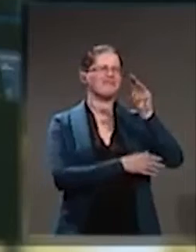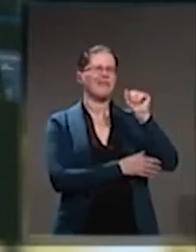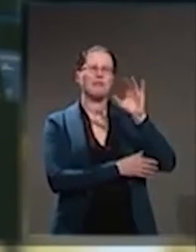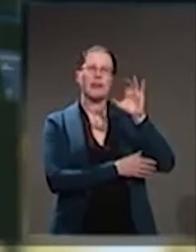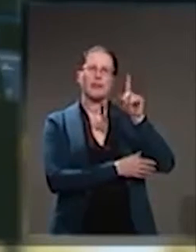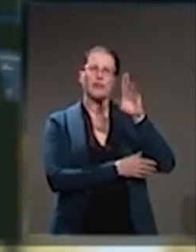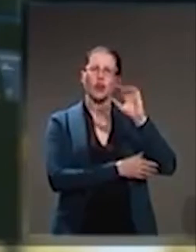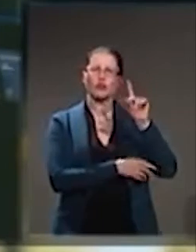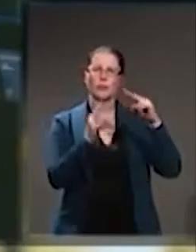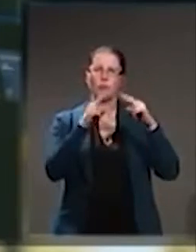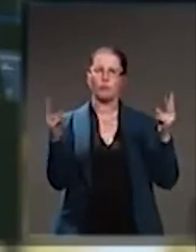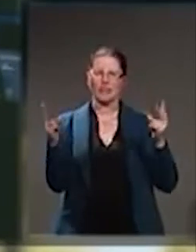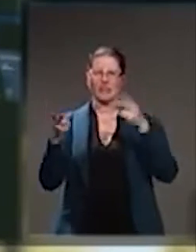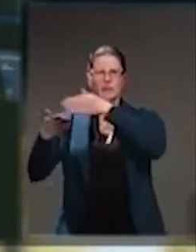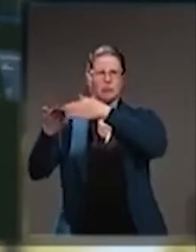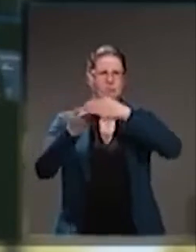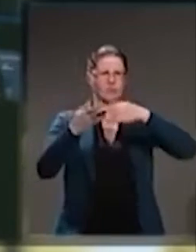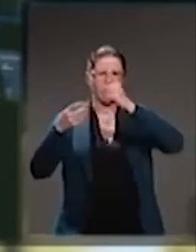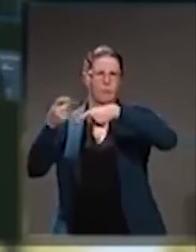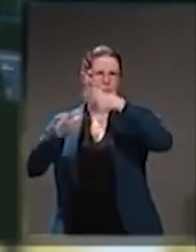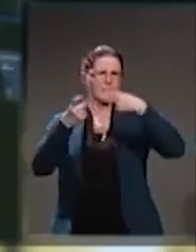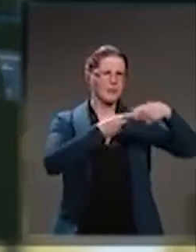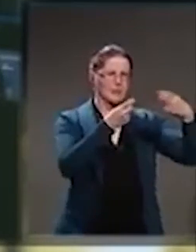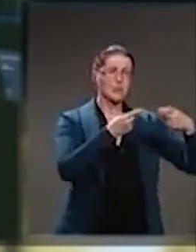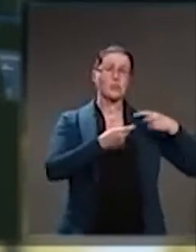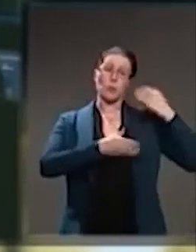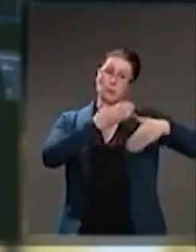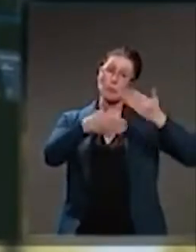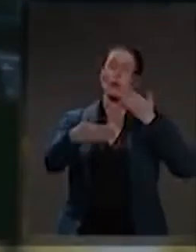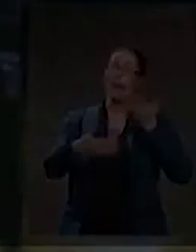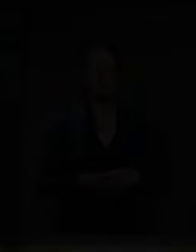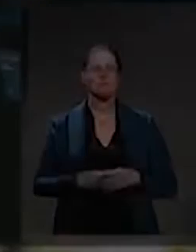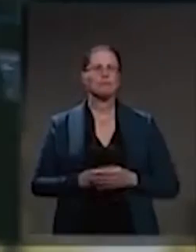progress, there still have been a few bumps along the way. Nick Bedore has the update.